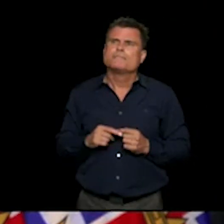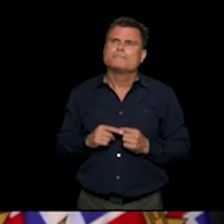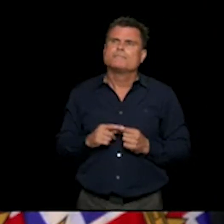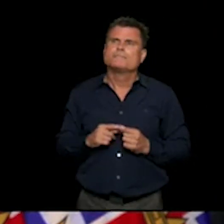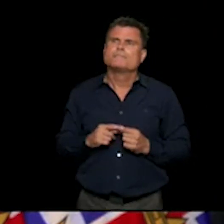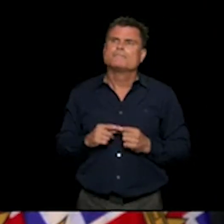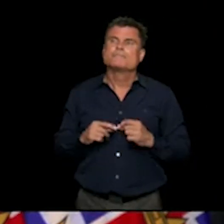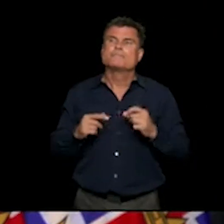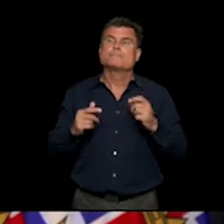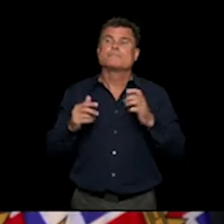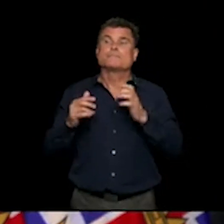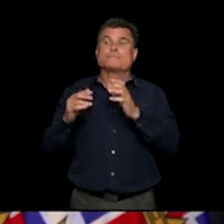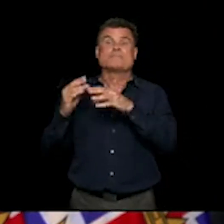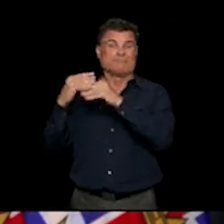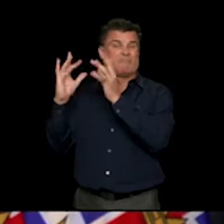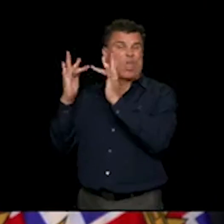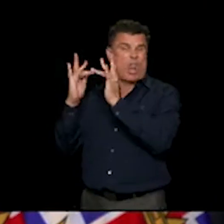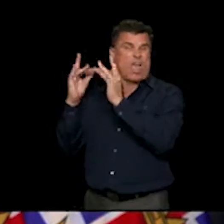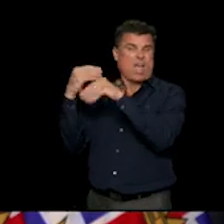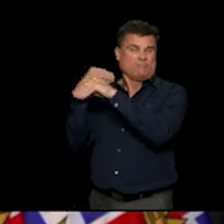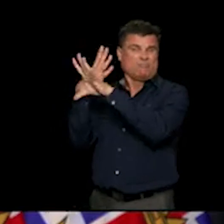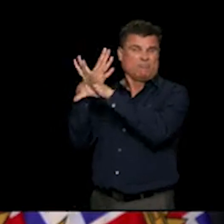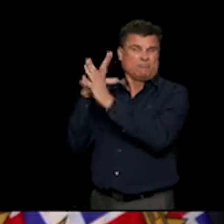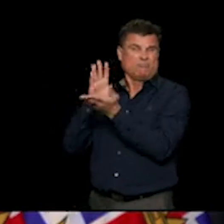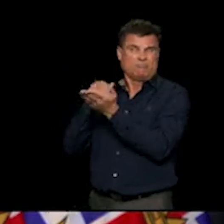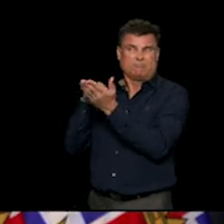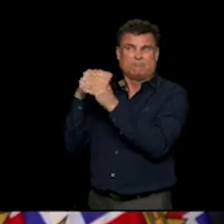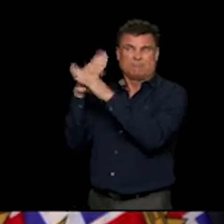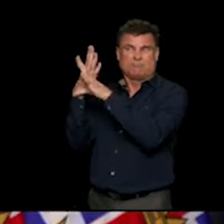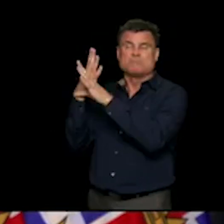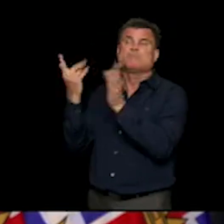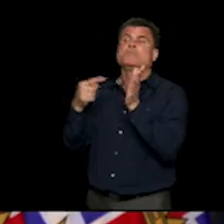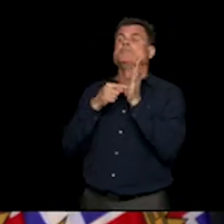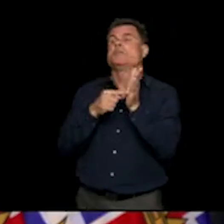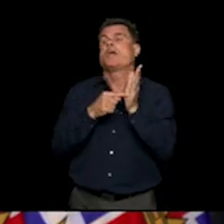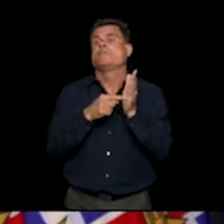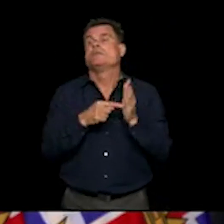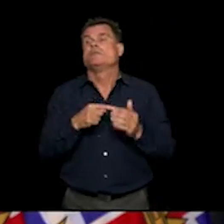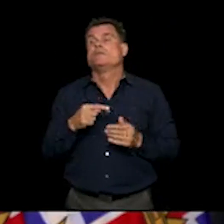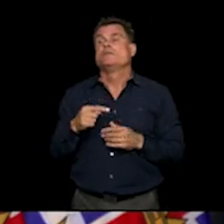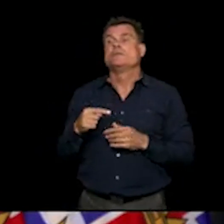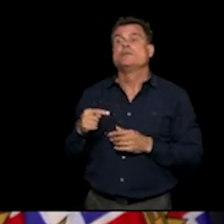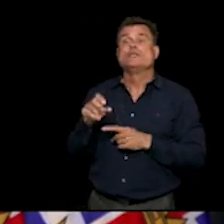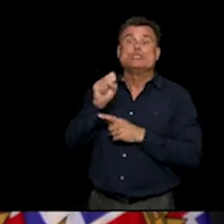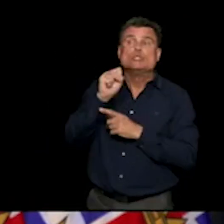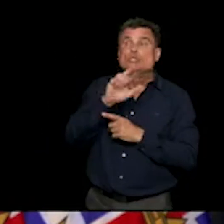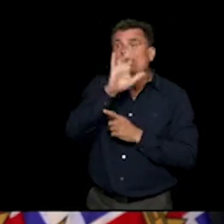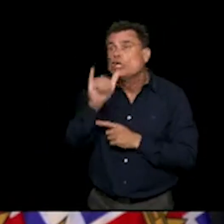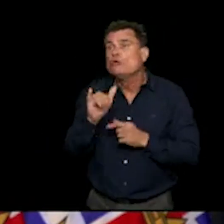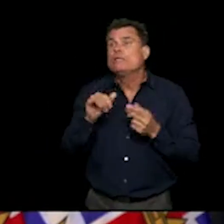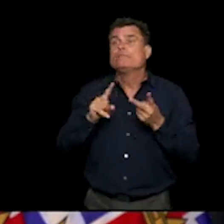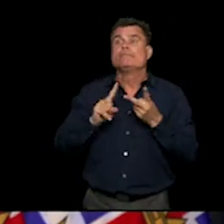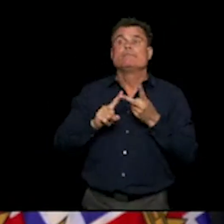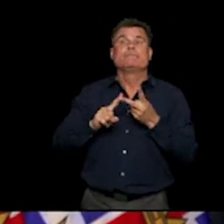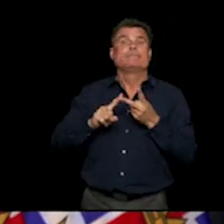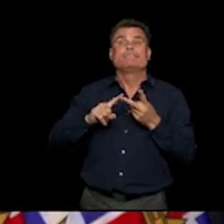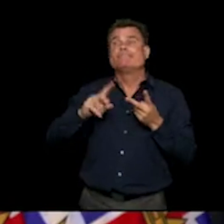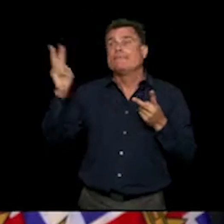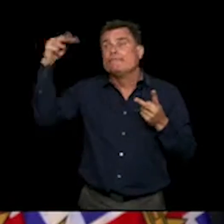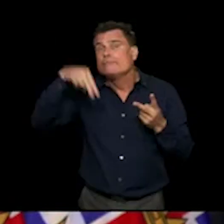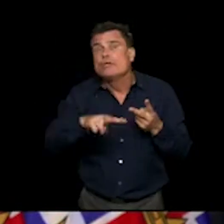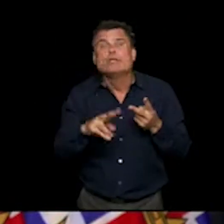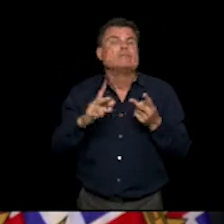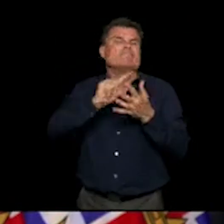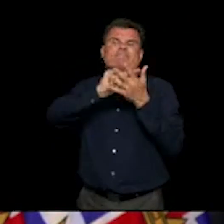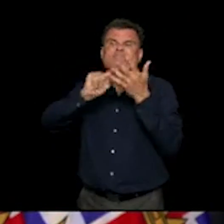possibility of the remote learning option. Is this something that will be mandatory for each district to provide? I'm thinking districts like Surrey or Vancouver.